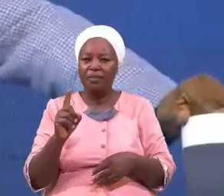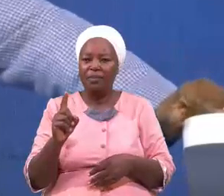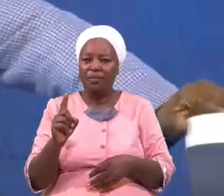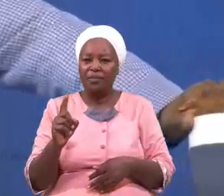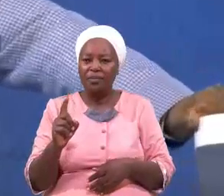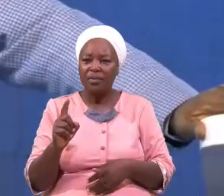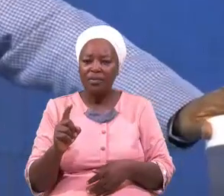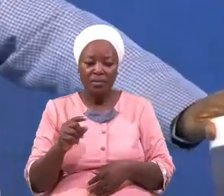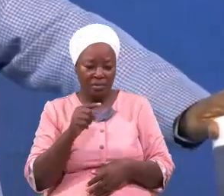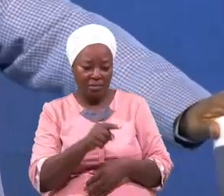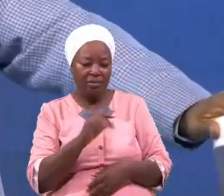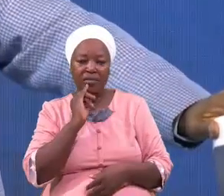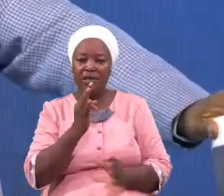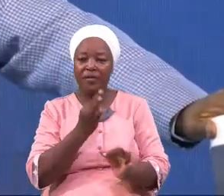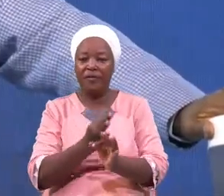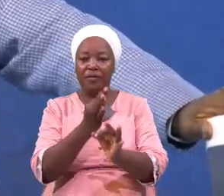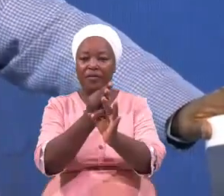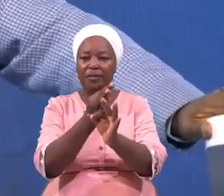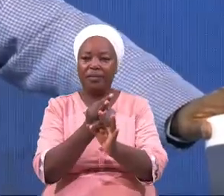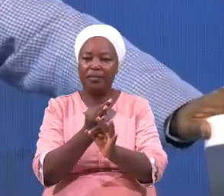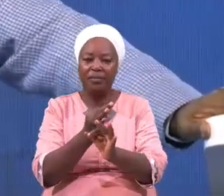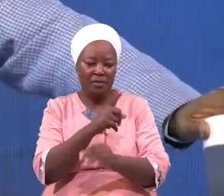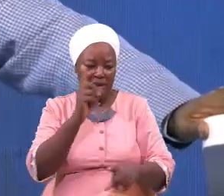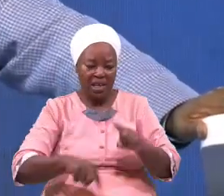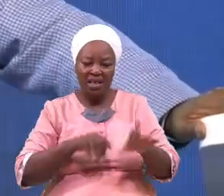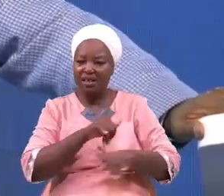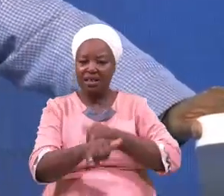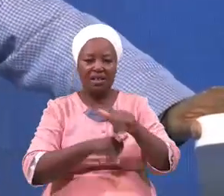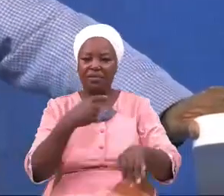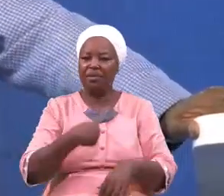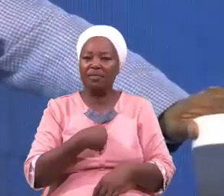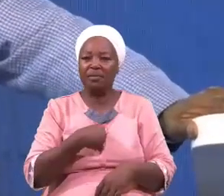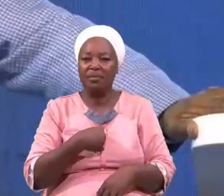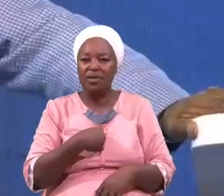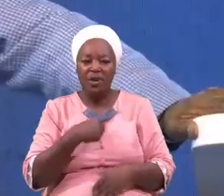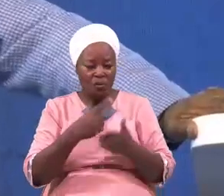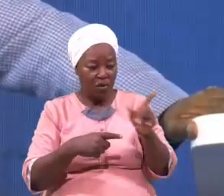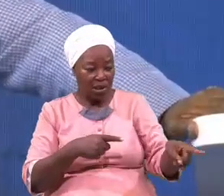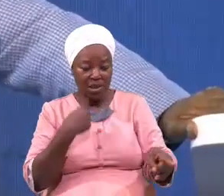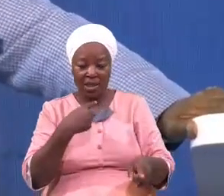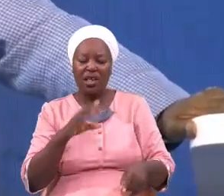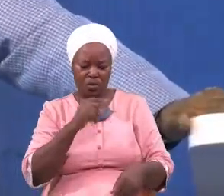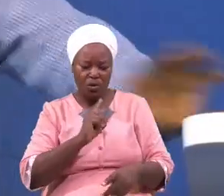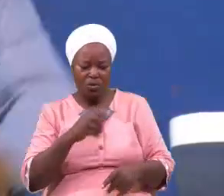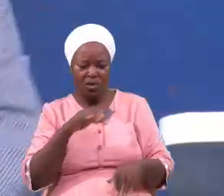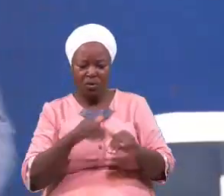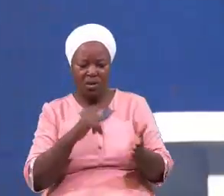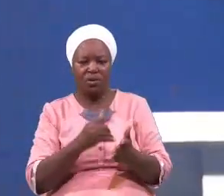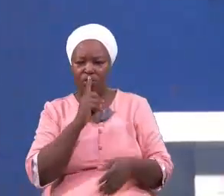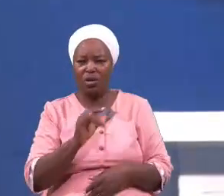He is faithful. He cannot deceive me. What he said he will do, he will do.